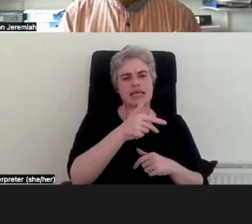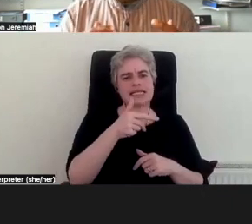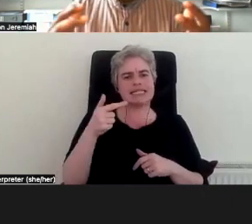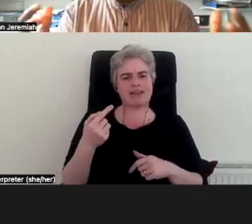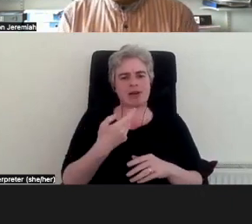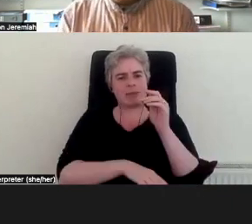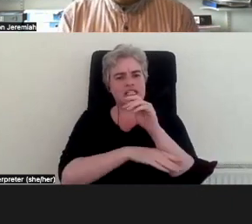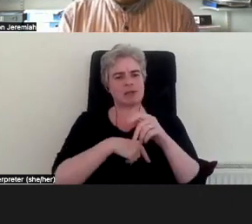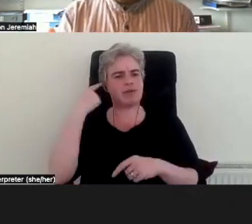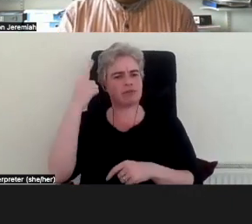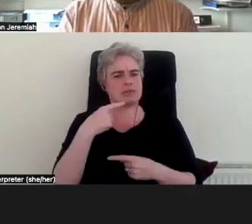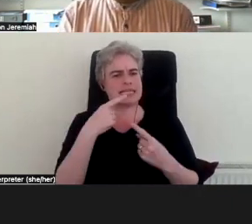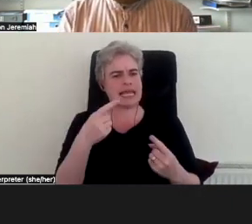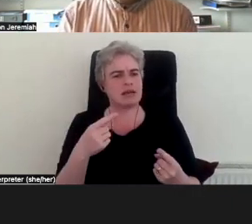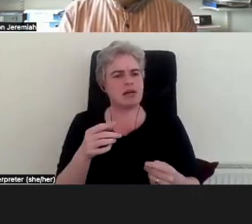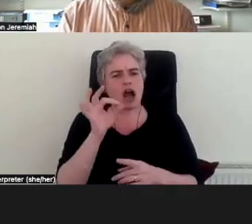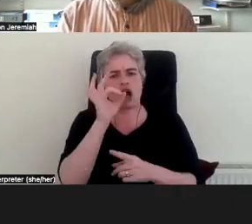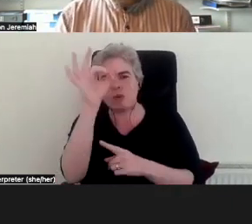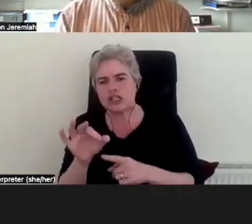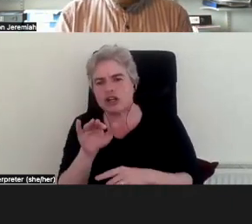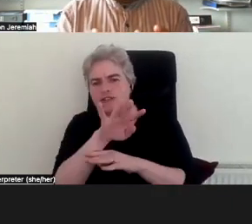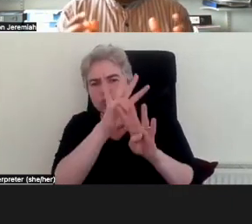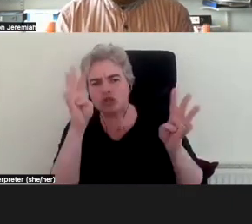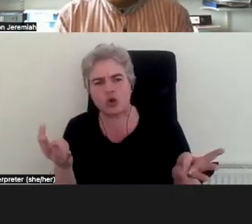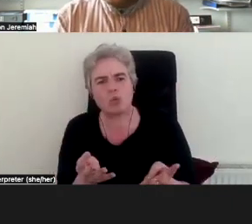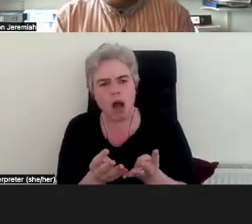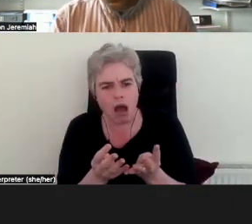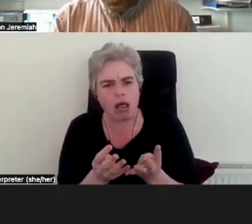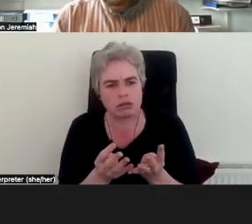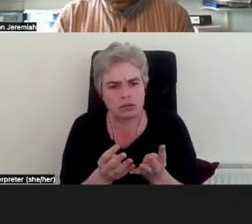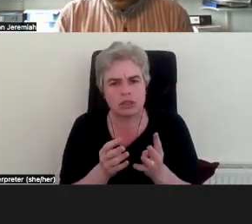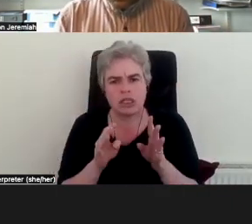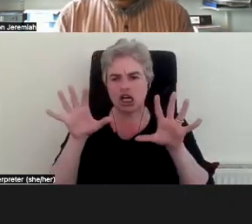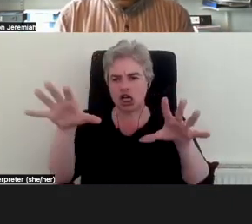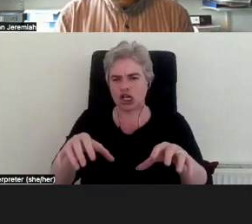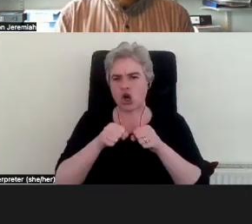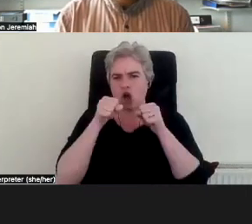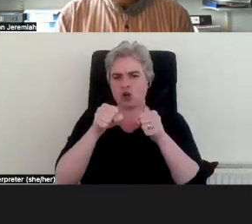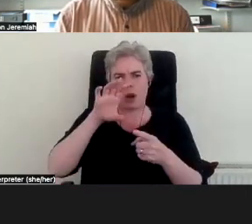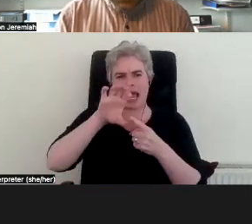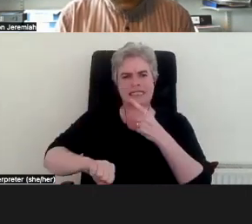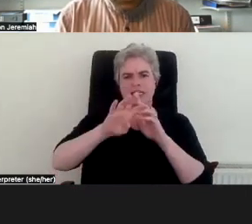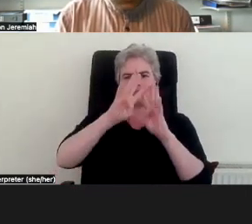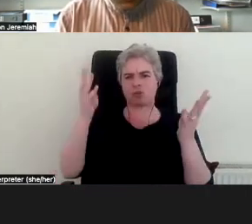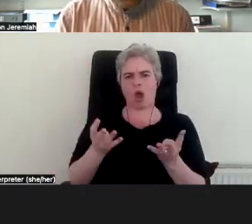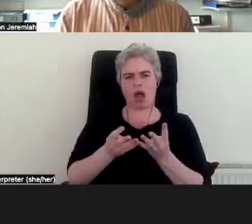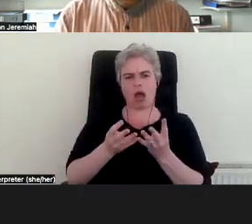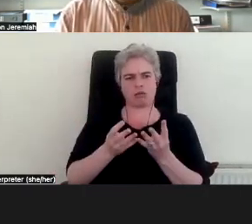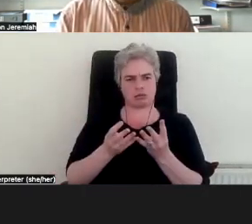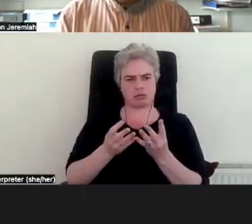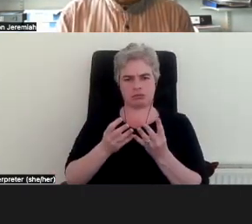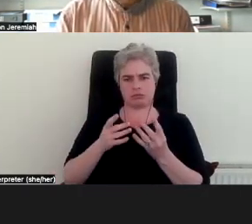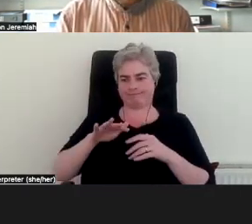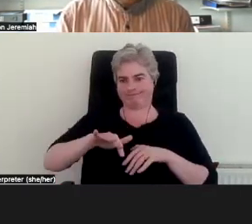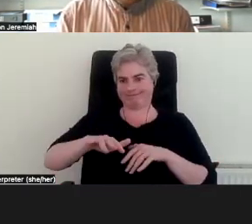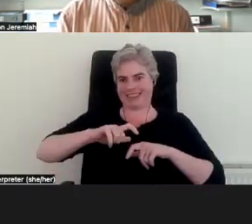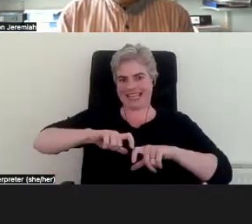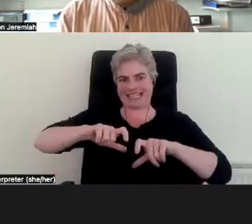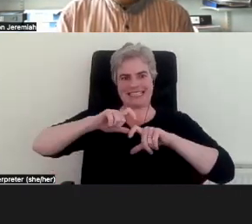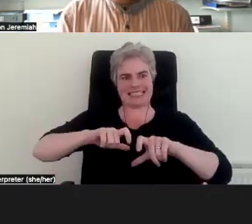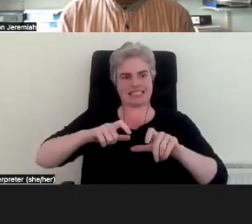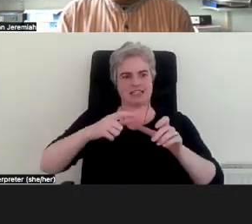the question of the future of the world, the conquest of the world, is the existence of